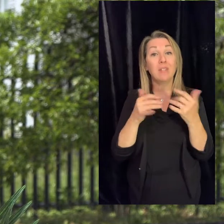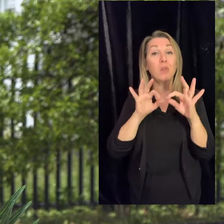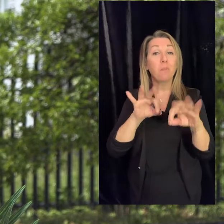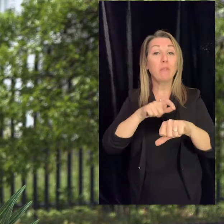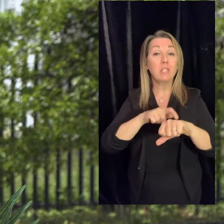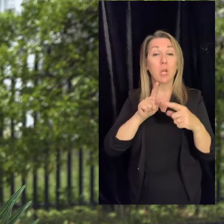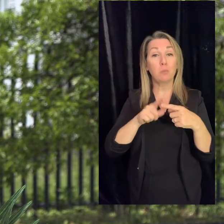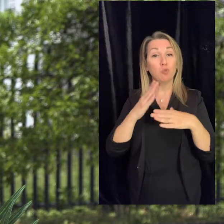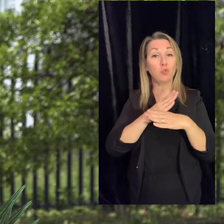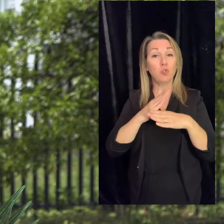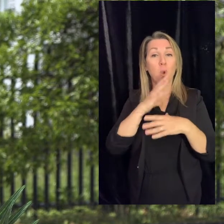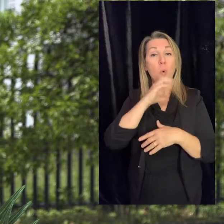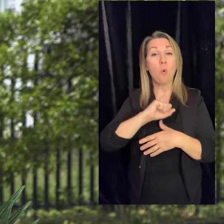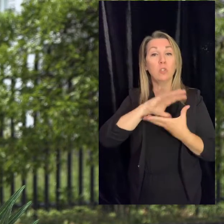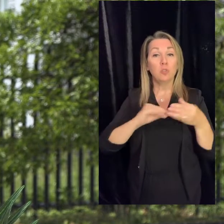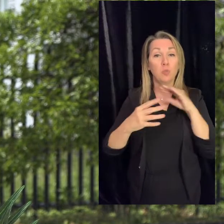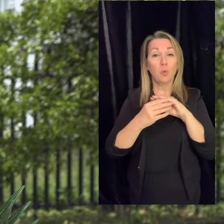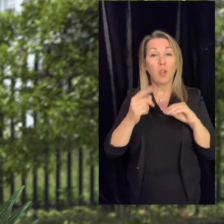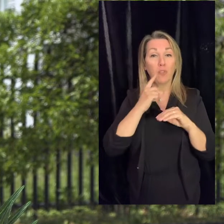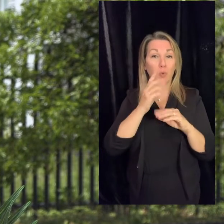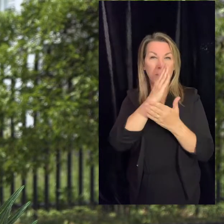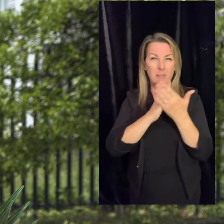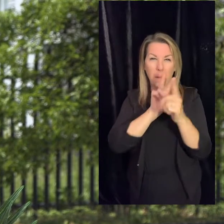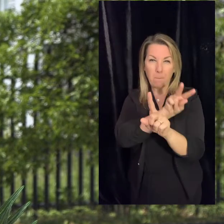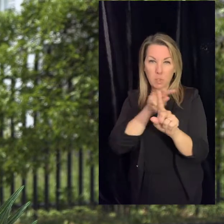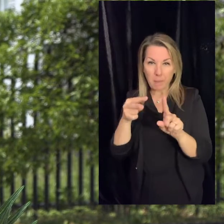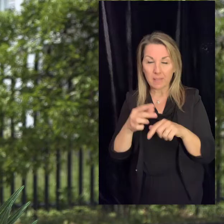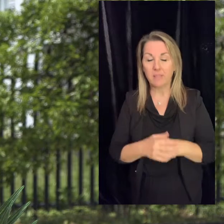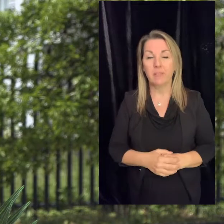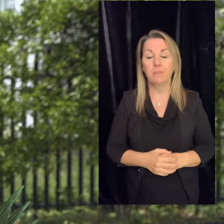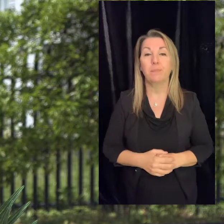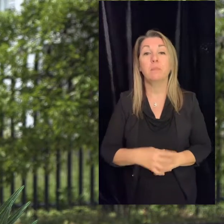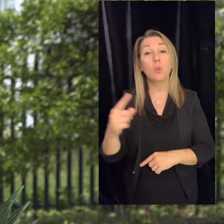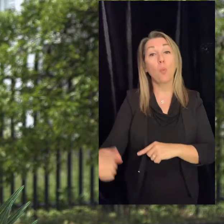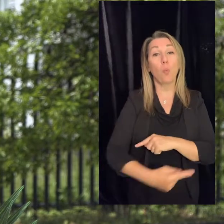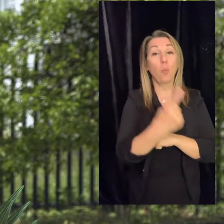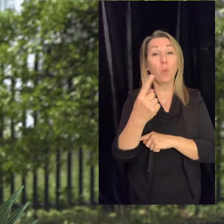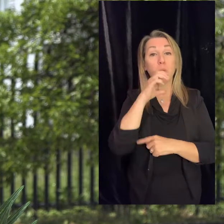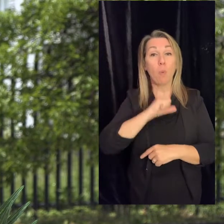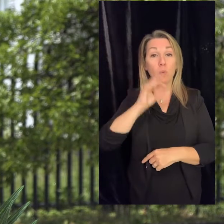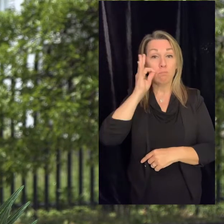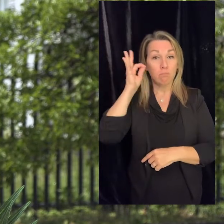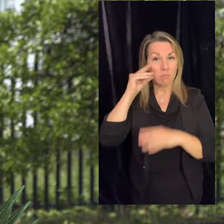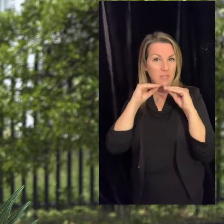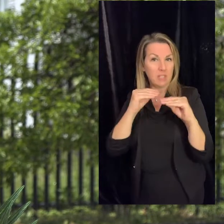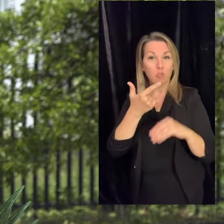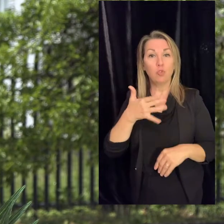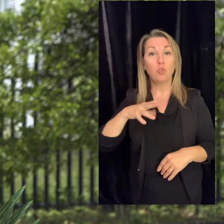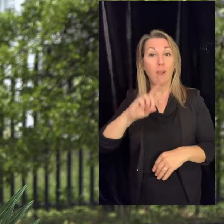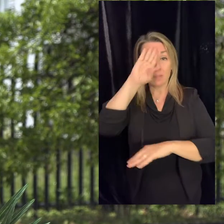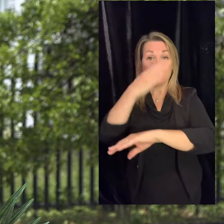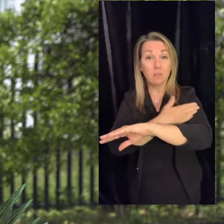old parable to bring you some perspective. And it goes like this. One day an old Cherokee was teaching his grandson about